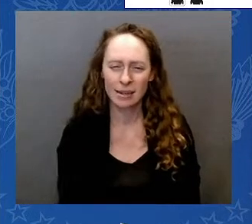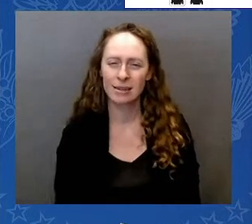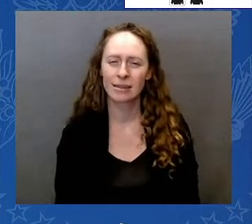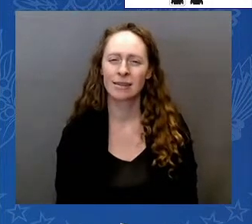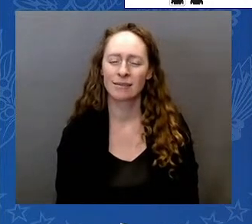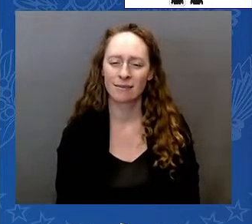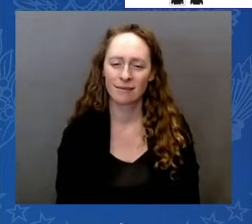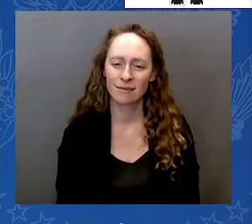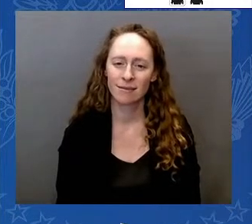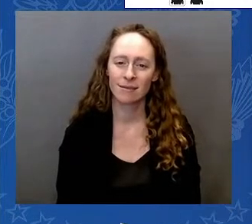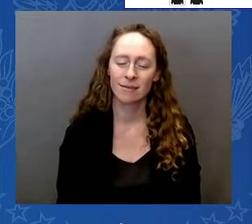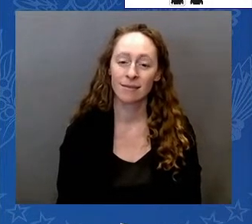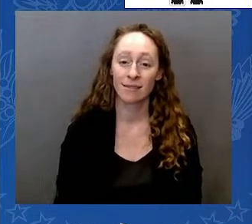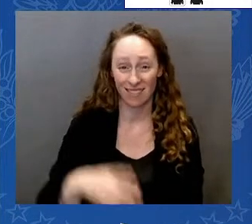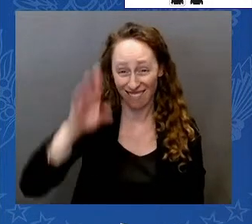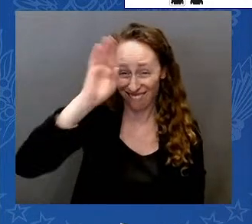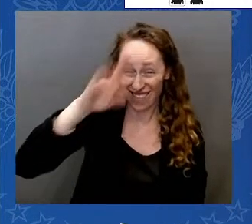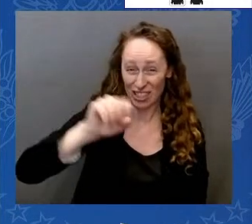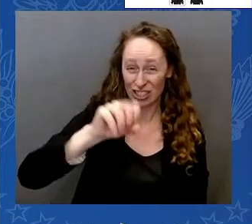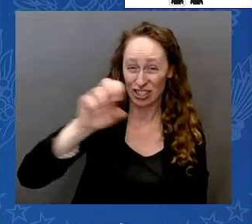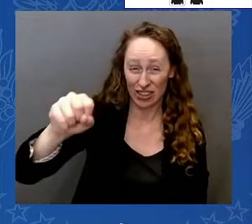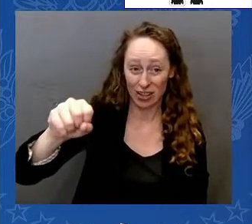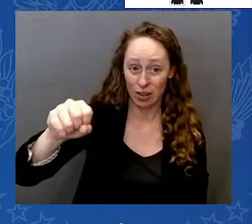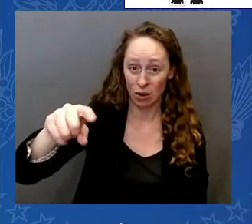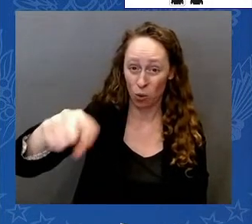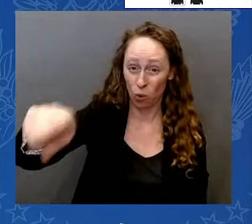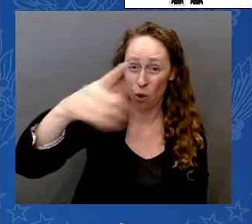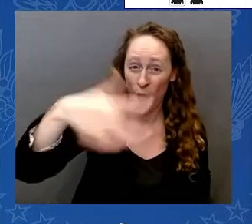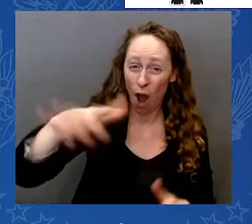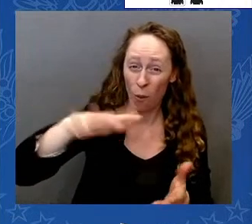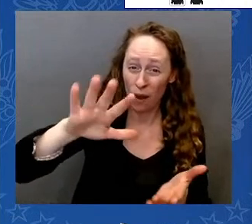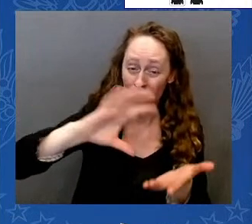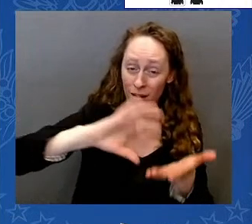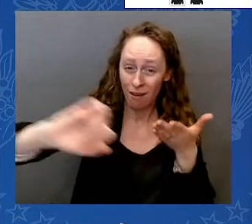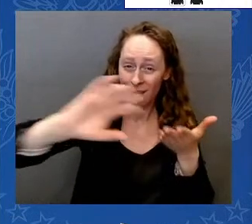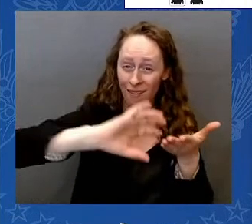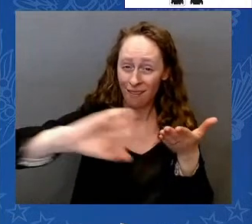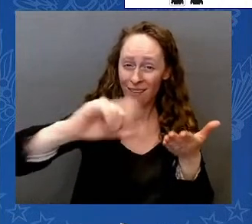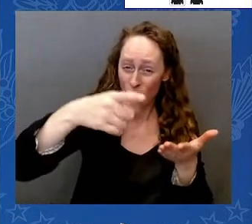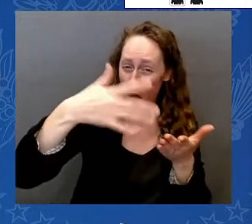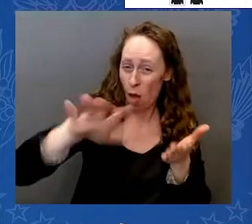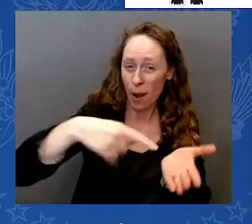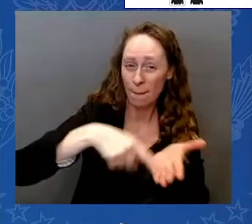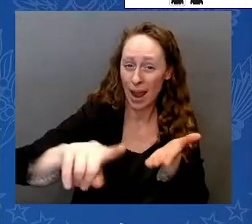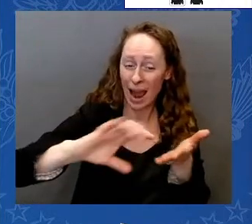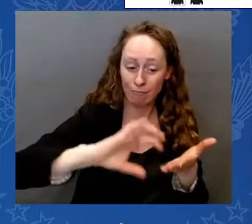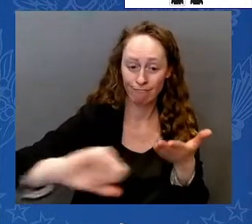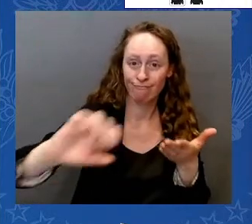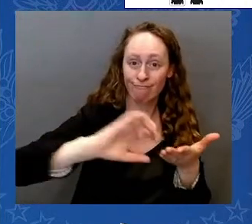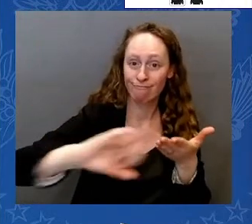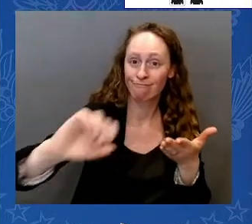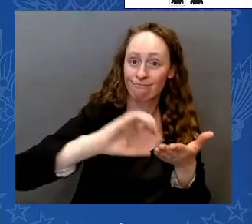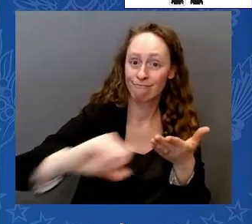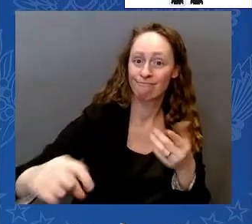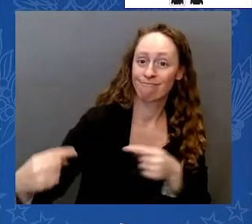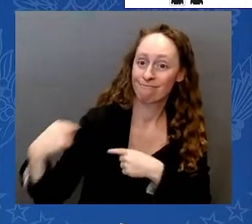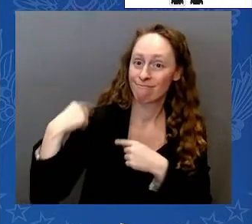old. And then there's a senator from Wisconsin, Ron Johnson. He thinks waiting 5 years is too